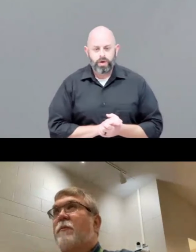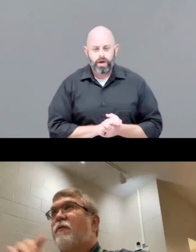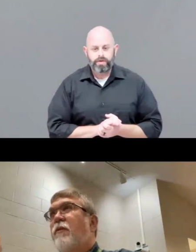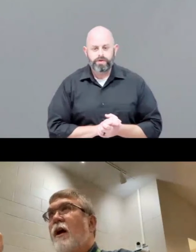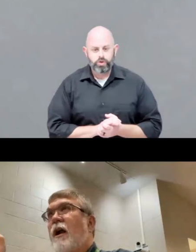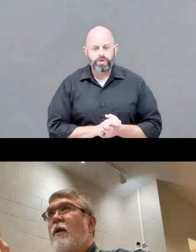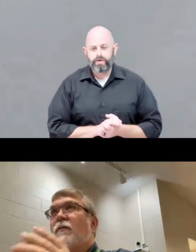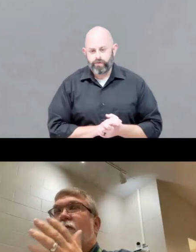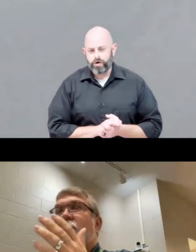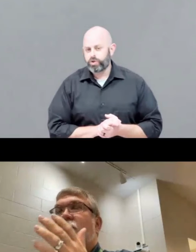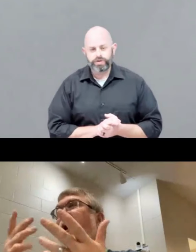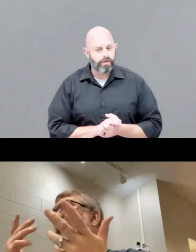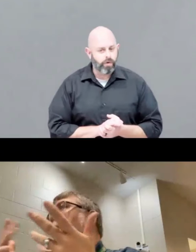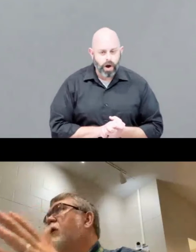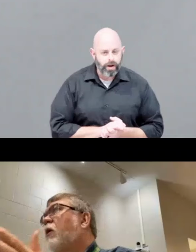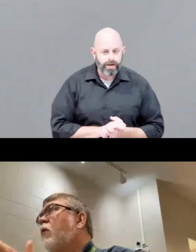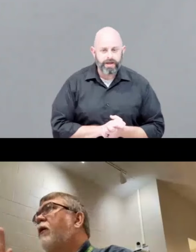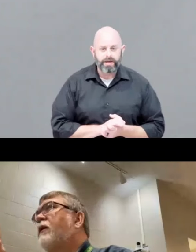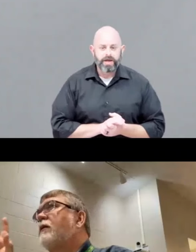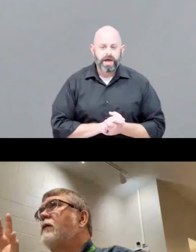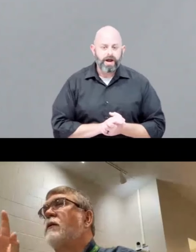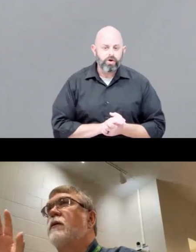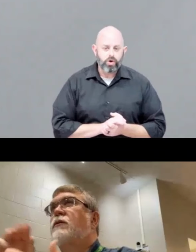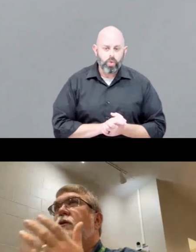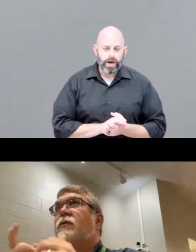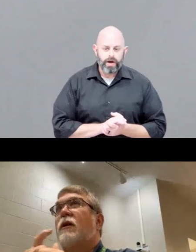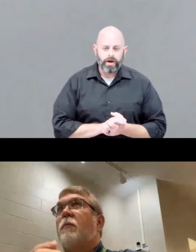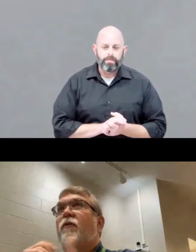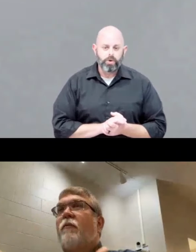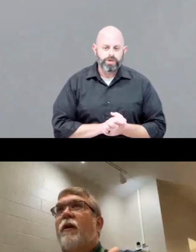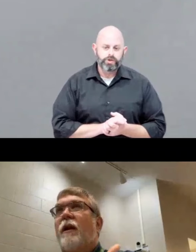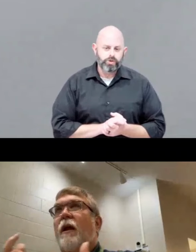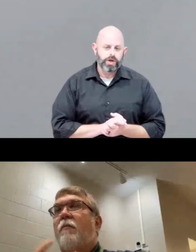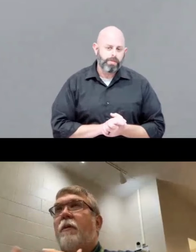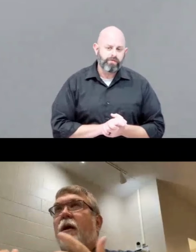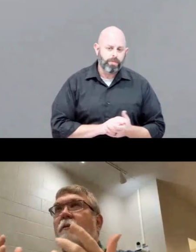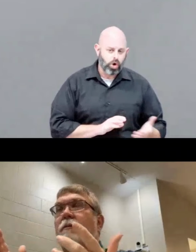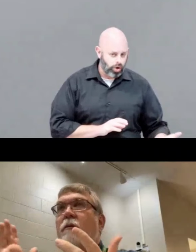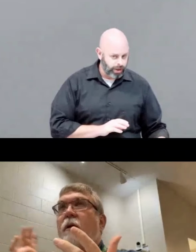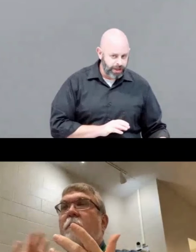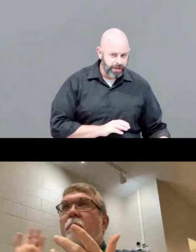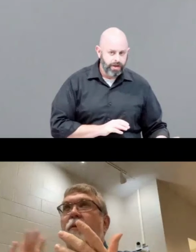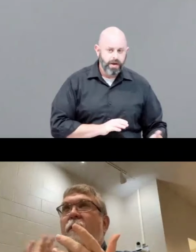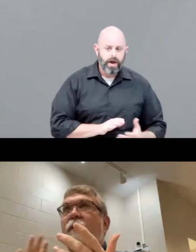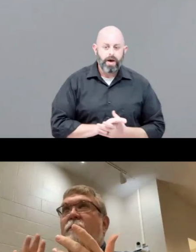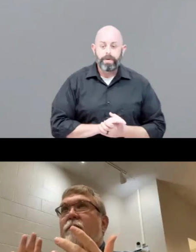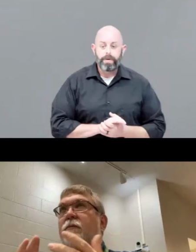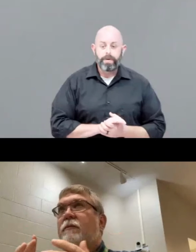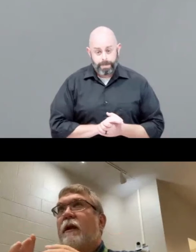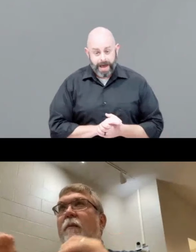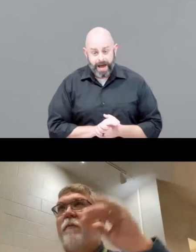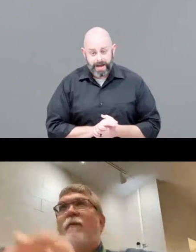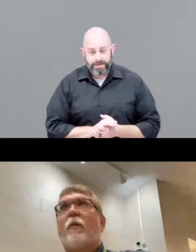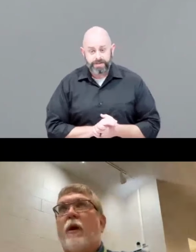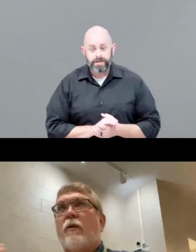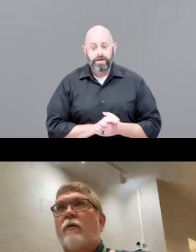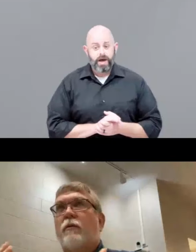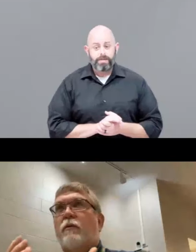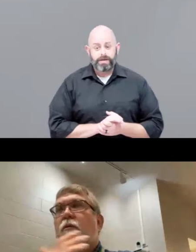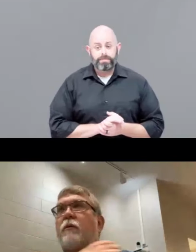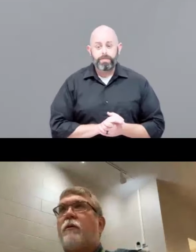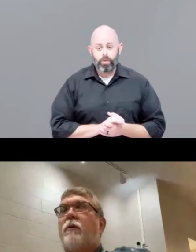So the students come first. Students come from Raleigh, and I don't know where most of the students are coming from currently, but in the